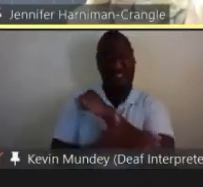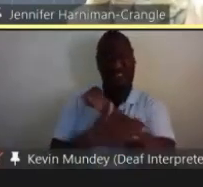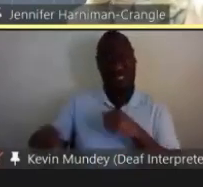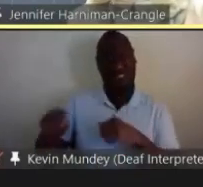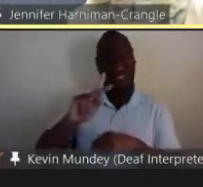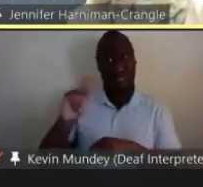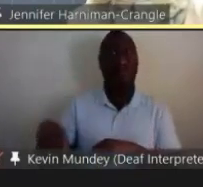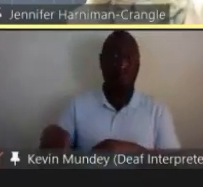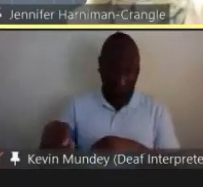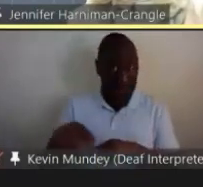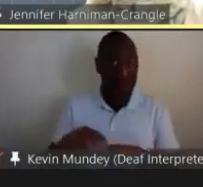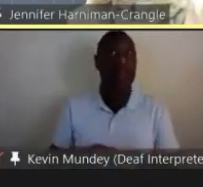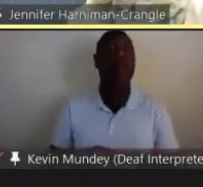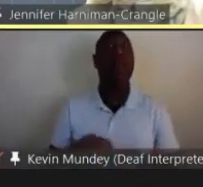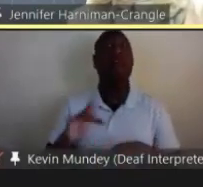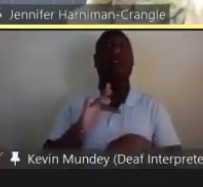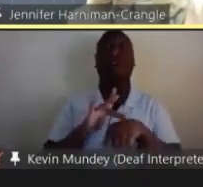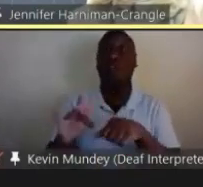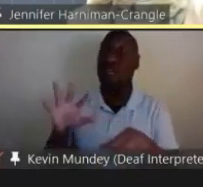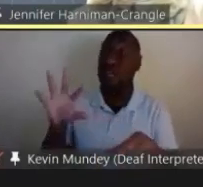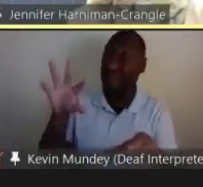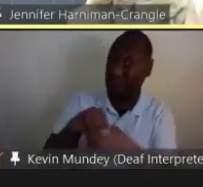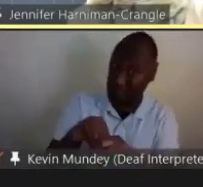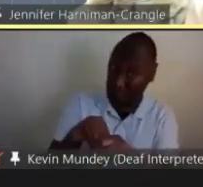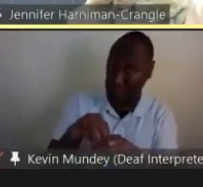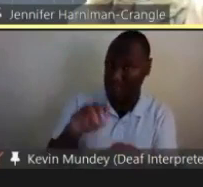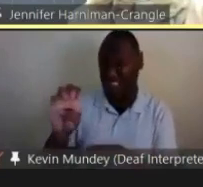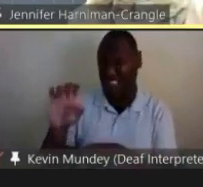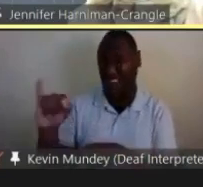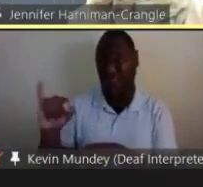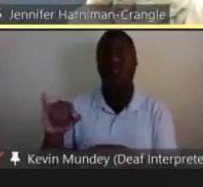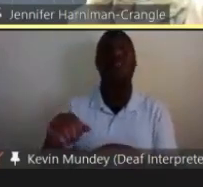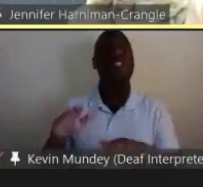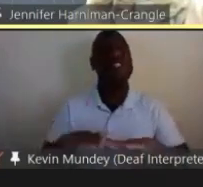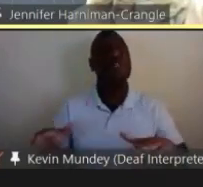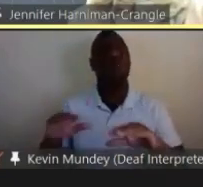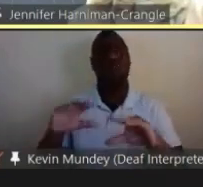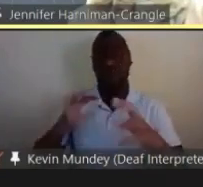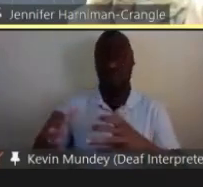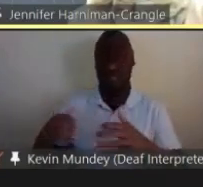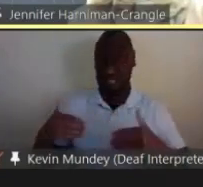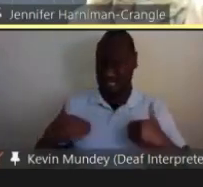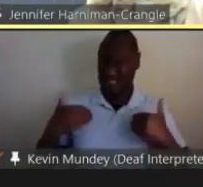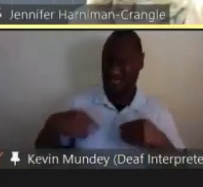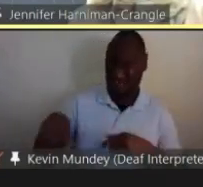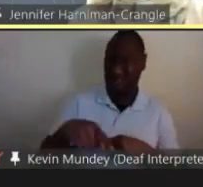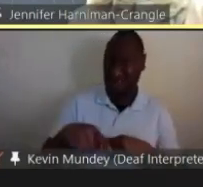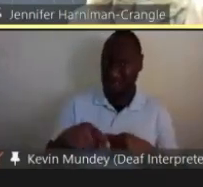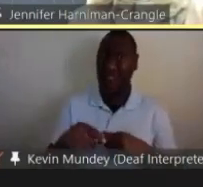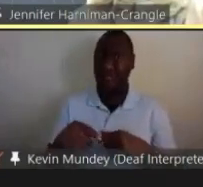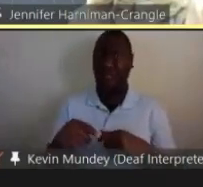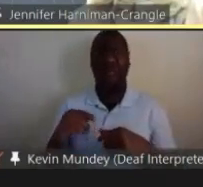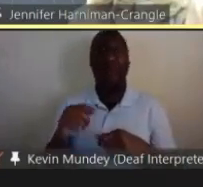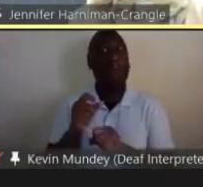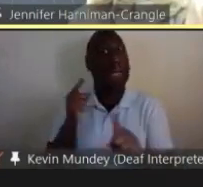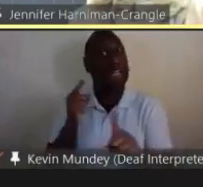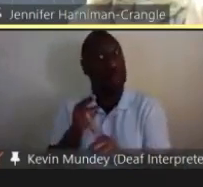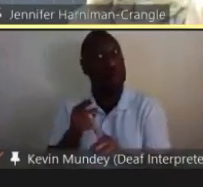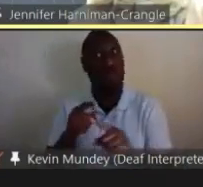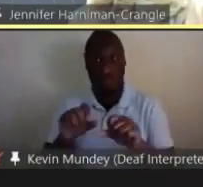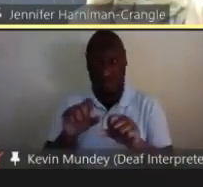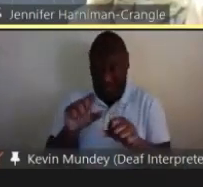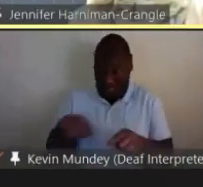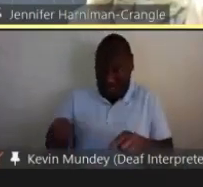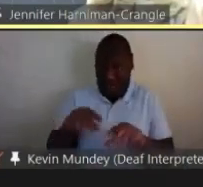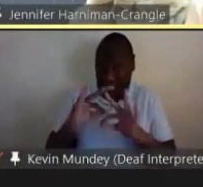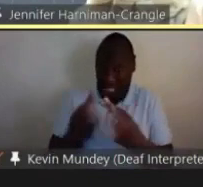early intervention, and children, youth, and families. I help ensure that a family has all the needed support in place so that when their